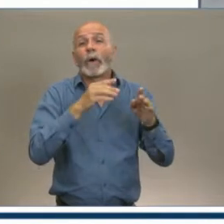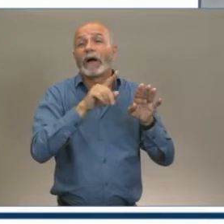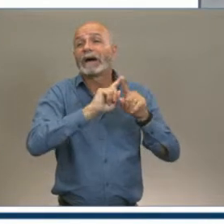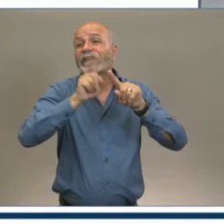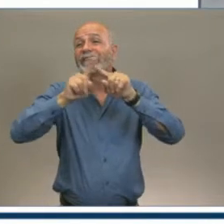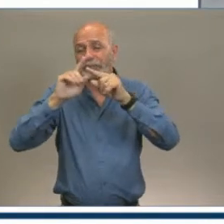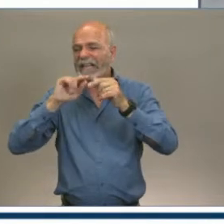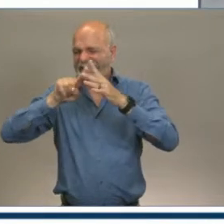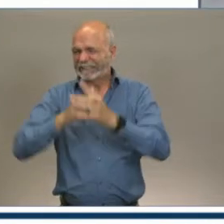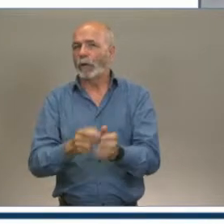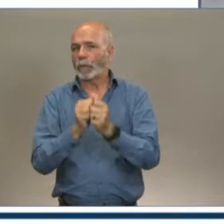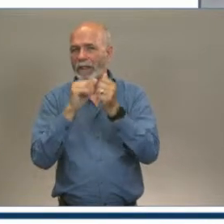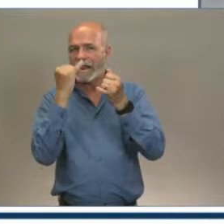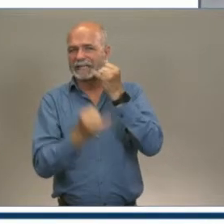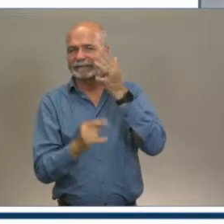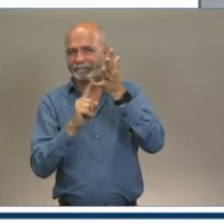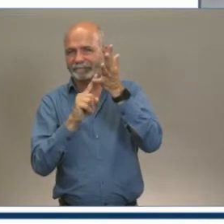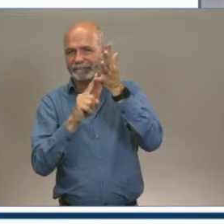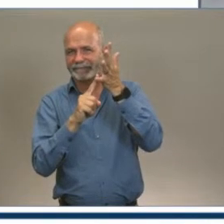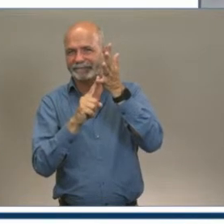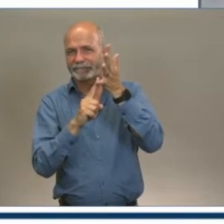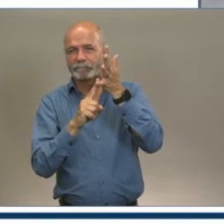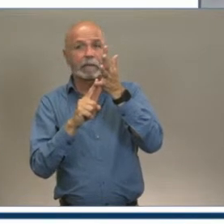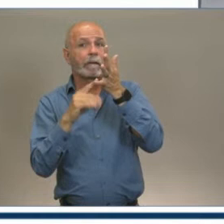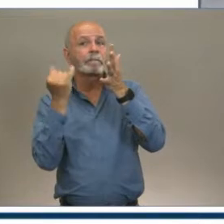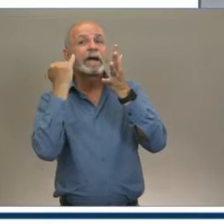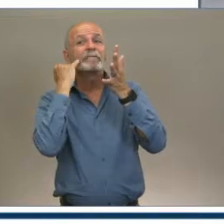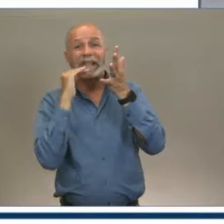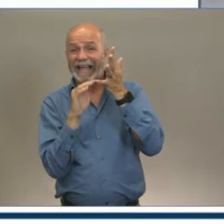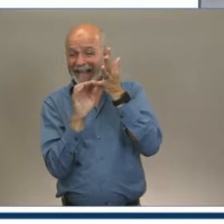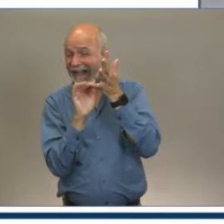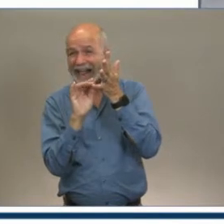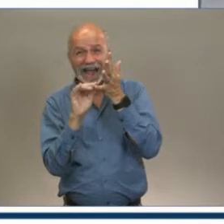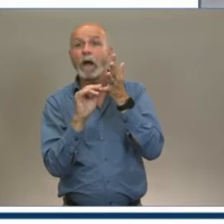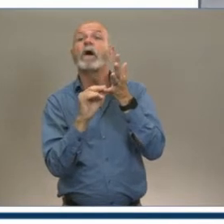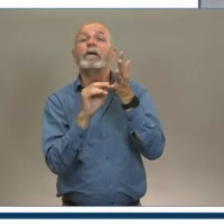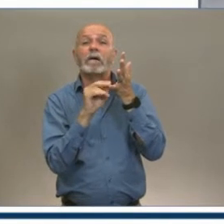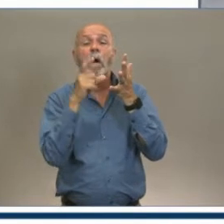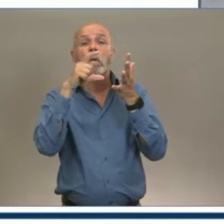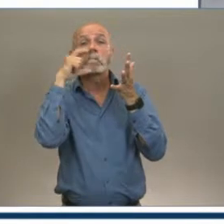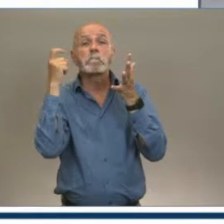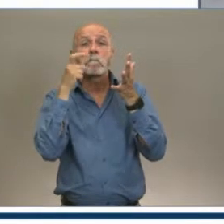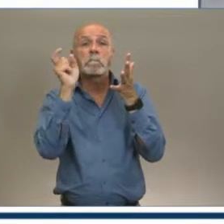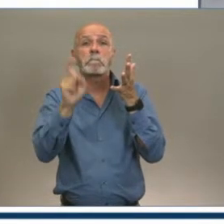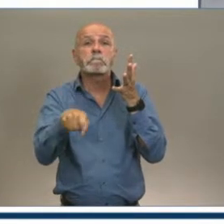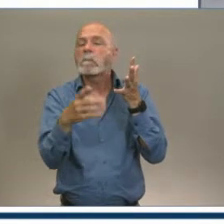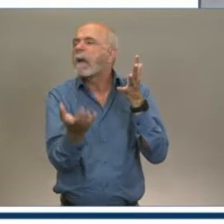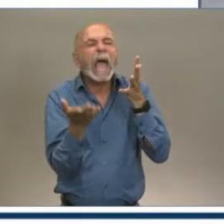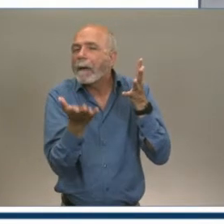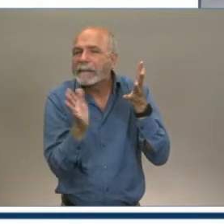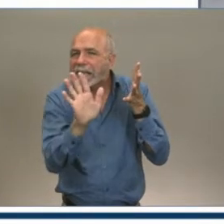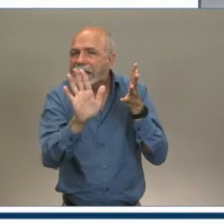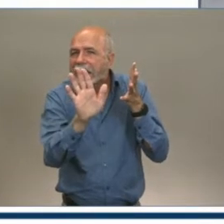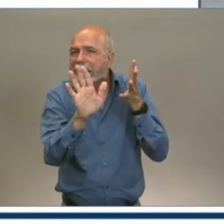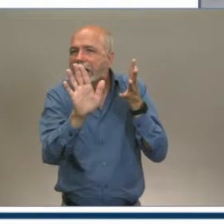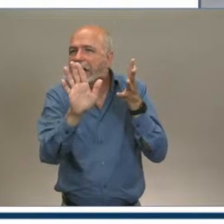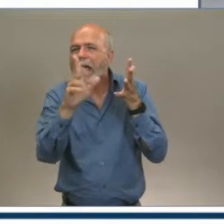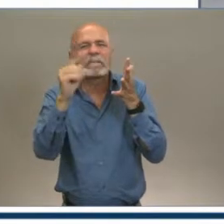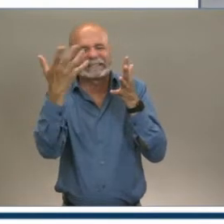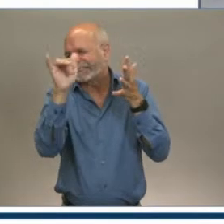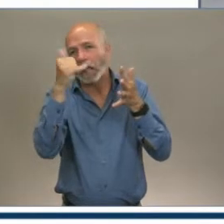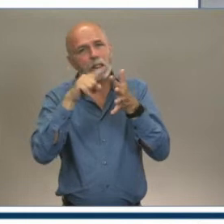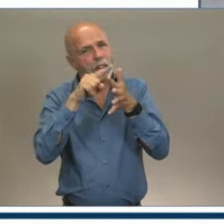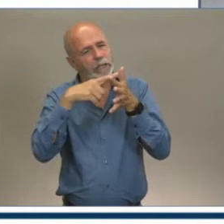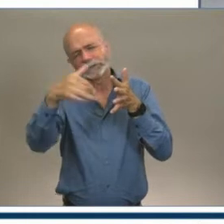and masks probably not being mandatory. So we're not close to being there yet. Certainly not. We're not going to be